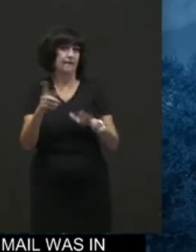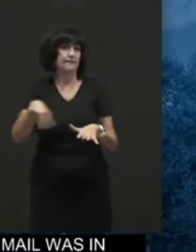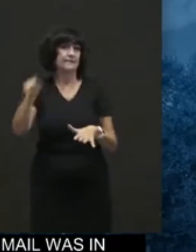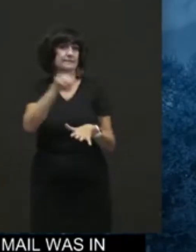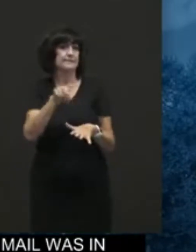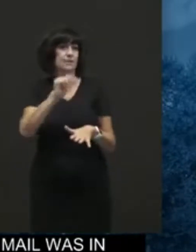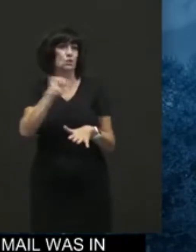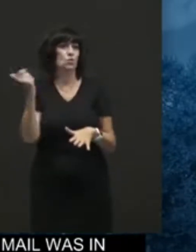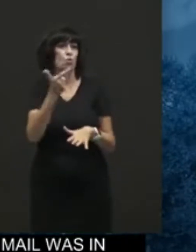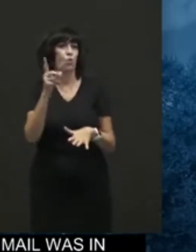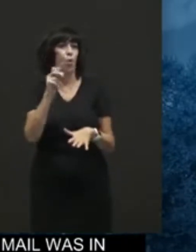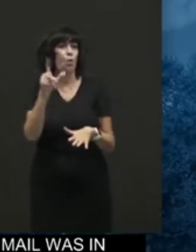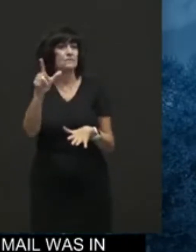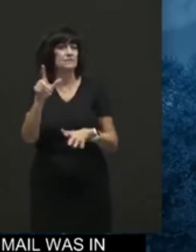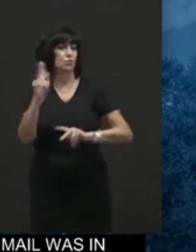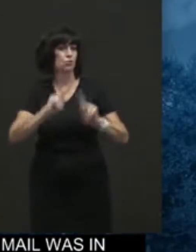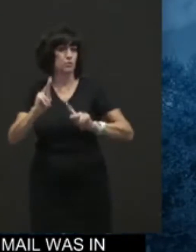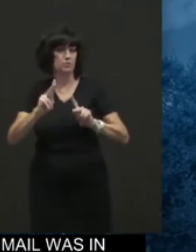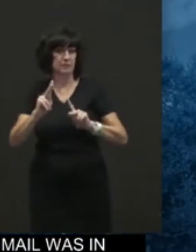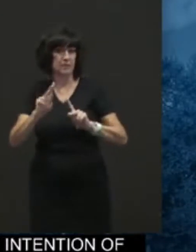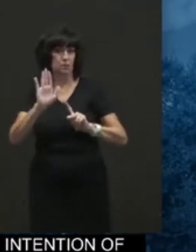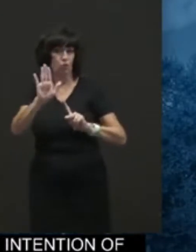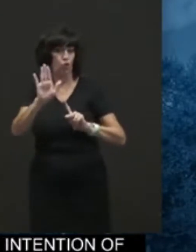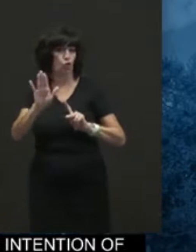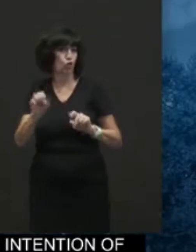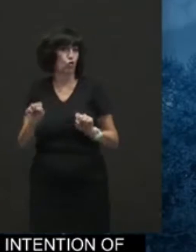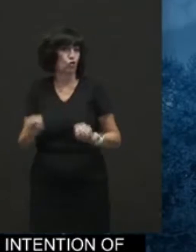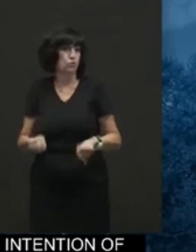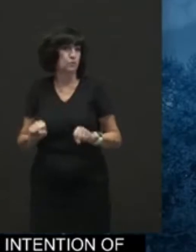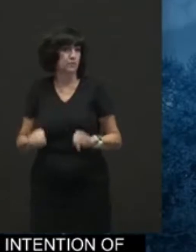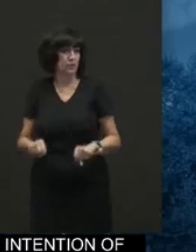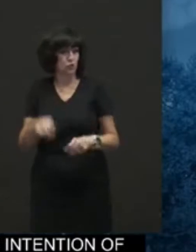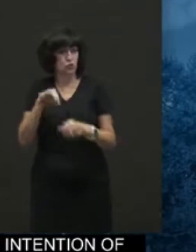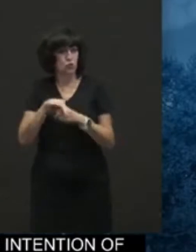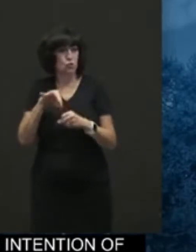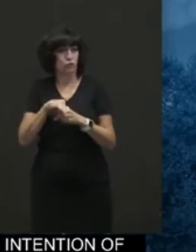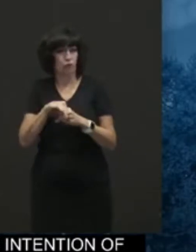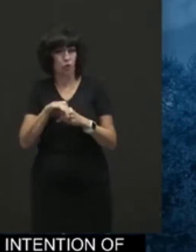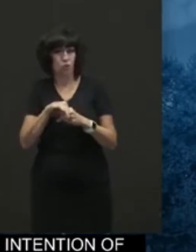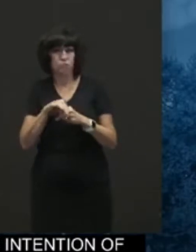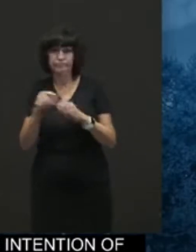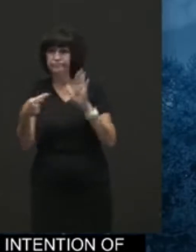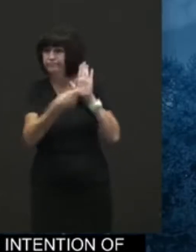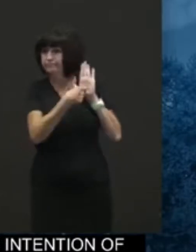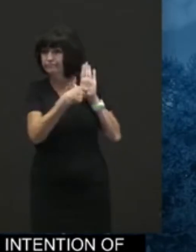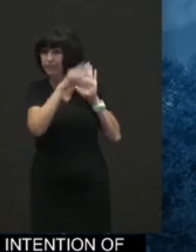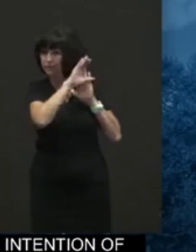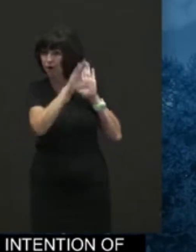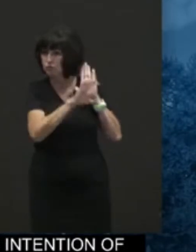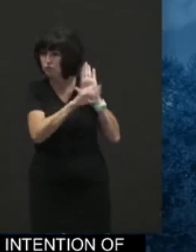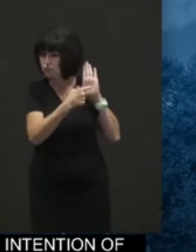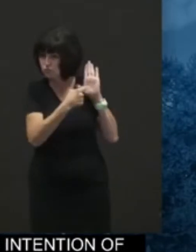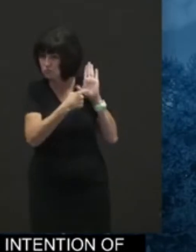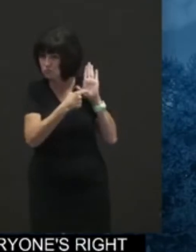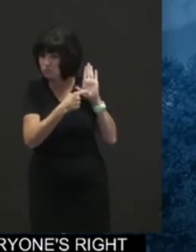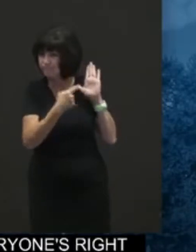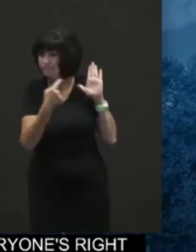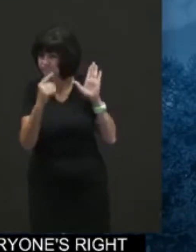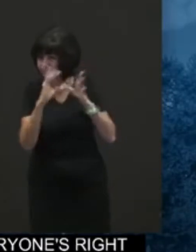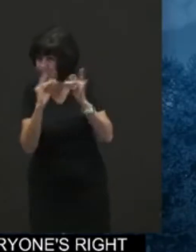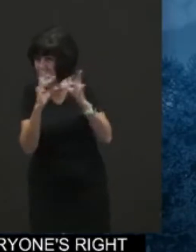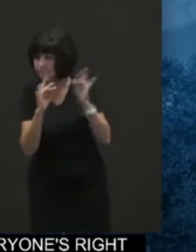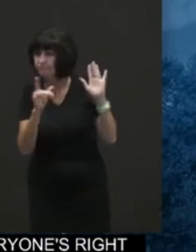to vote. So it's a really important constitutional right, the most fundamental piece of our